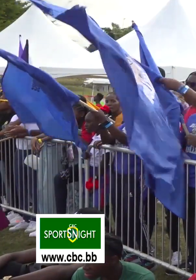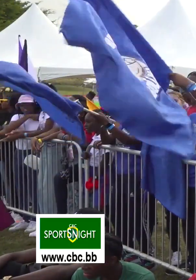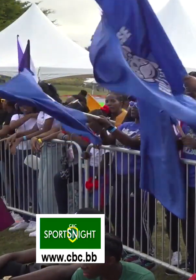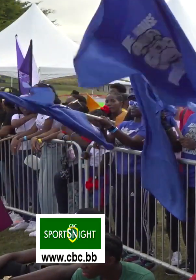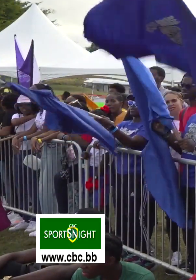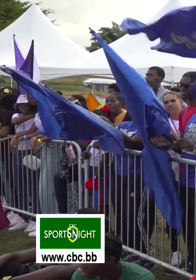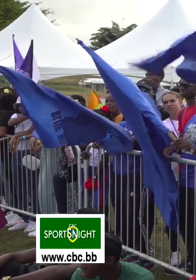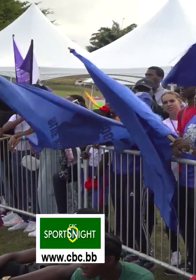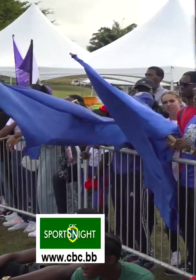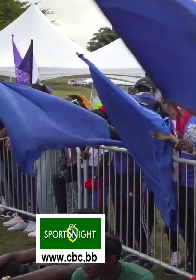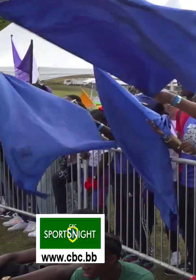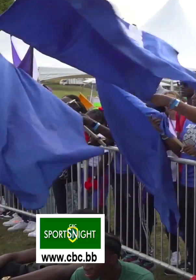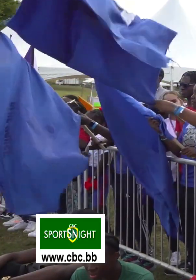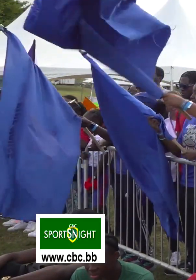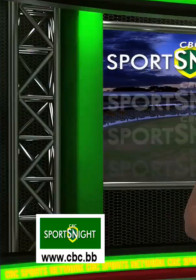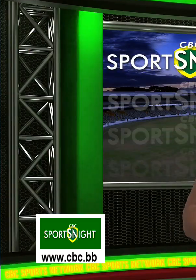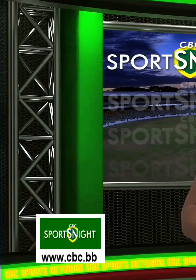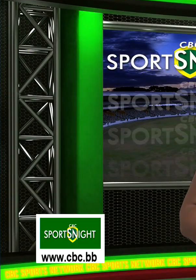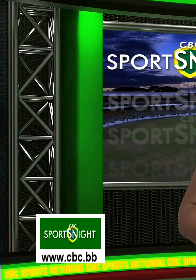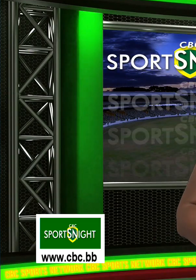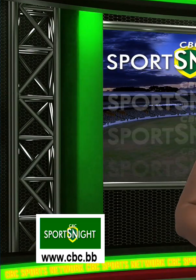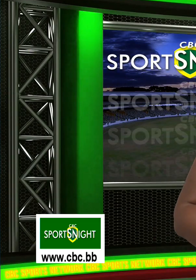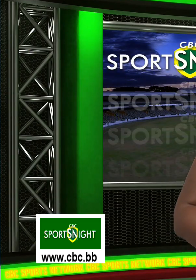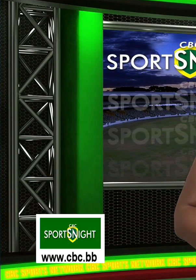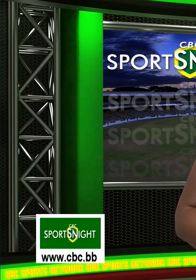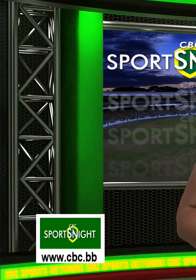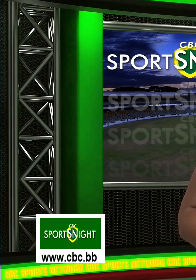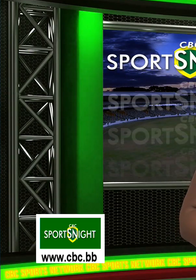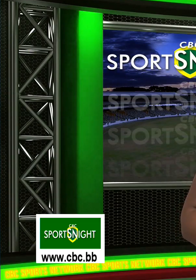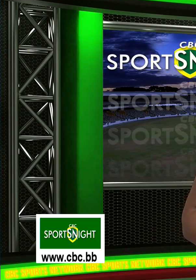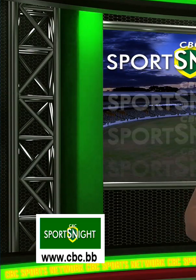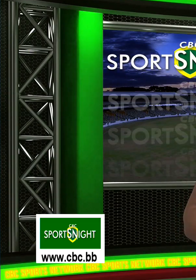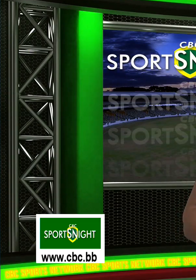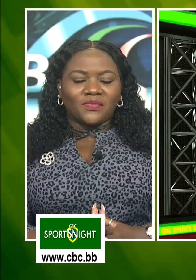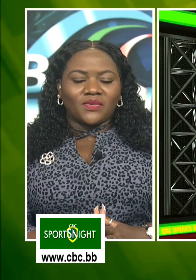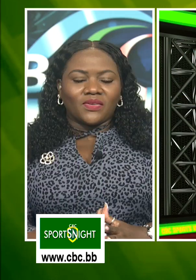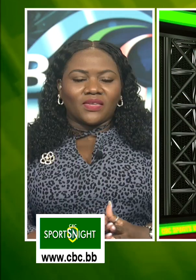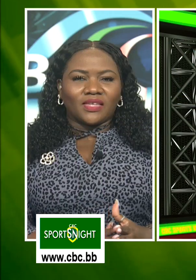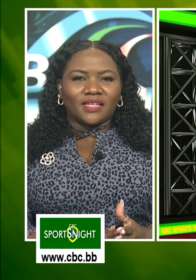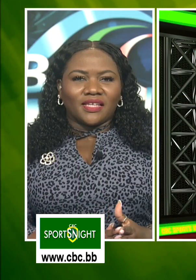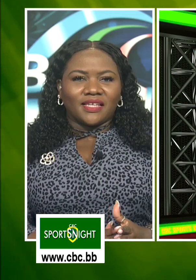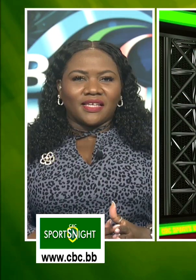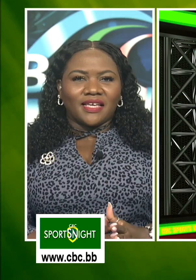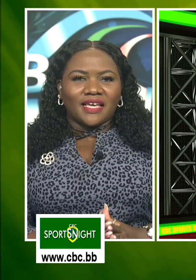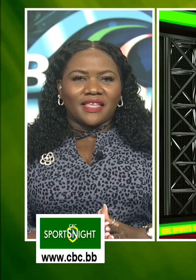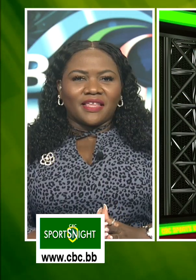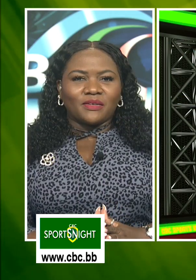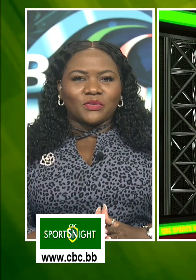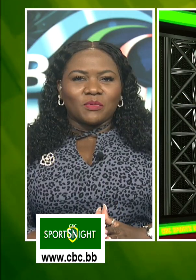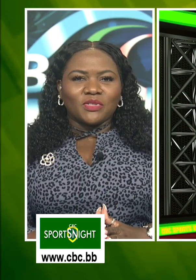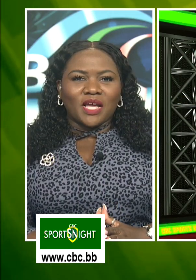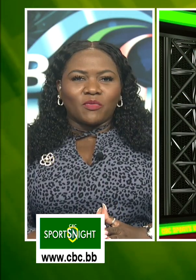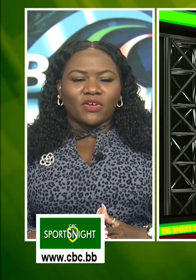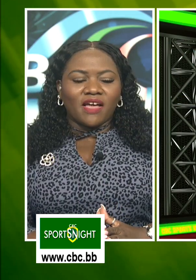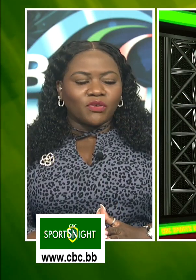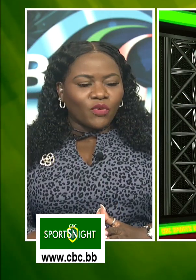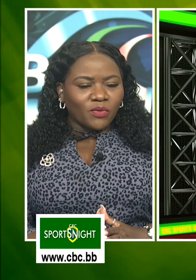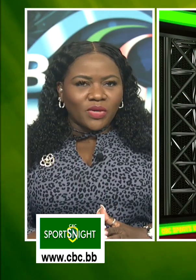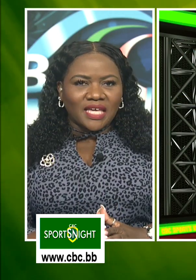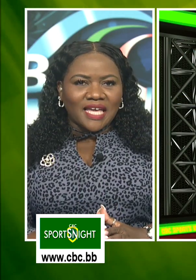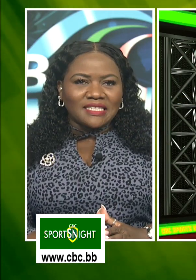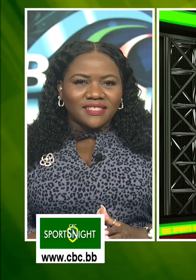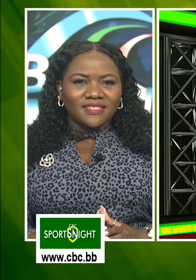Goodrich-Boyce, CBC Sports. And that's it for sports. So back to you, Tisha. Hey, thank you so much, Anne-Marie. Have a